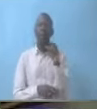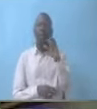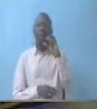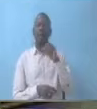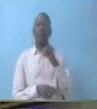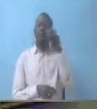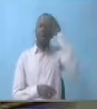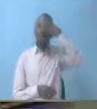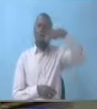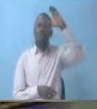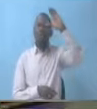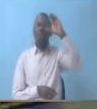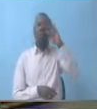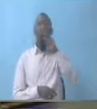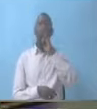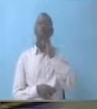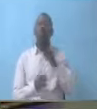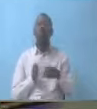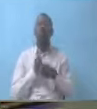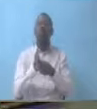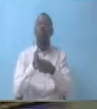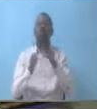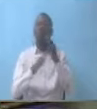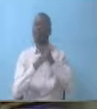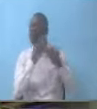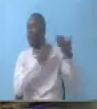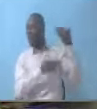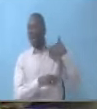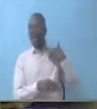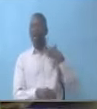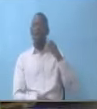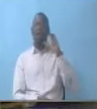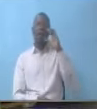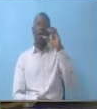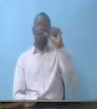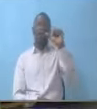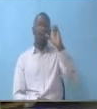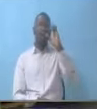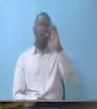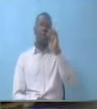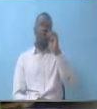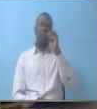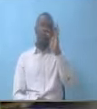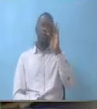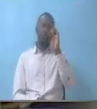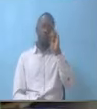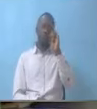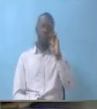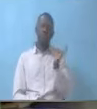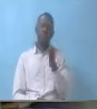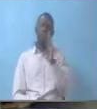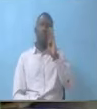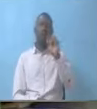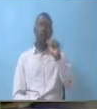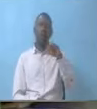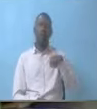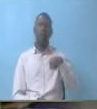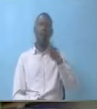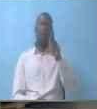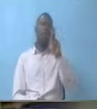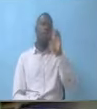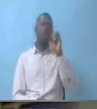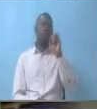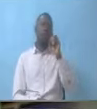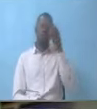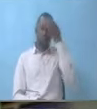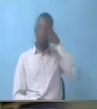ci commission bi nga xamné Akoto Bamfo moko jité won. And Mr. Mbai, I hope you have looked at these decrees.